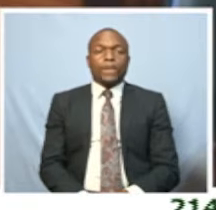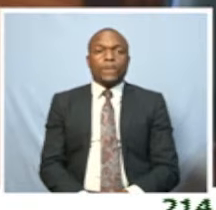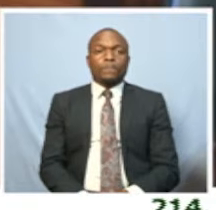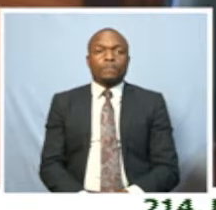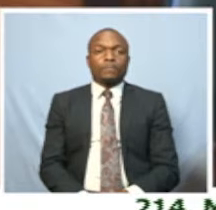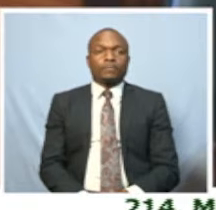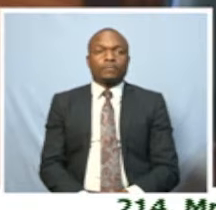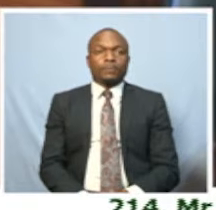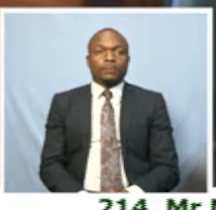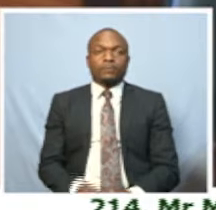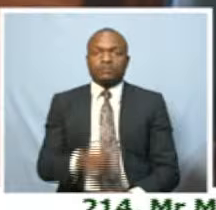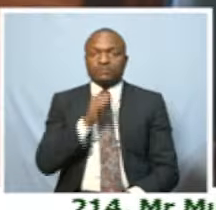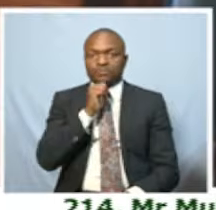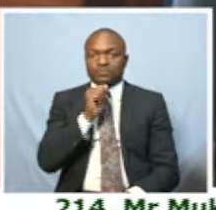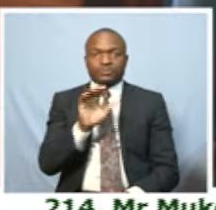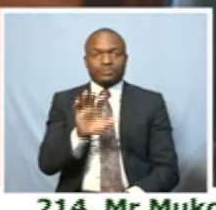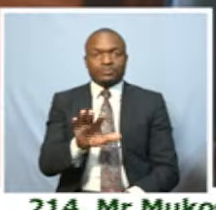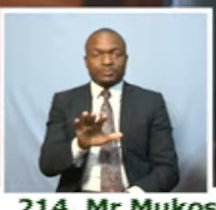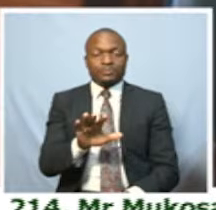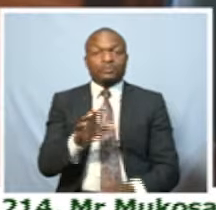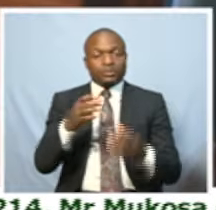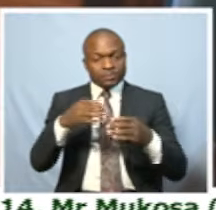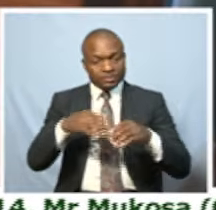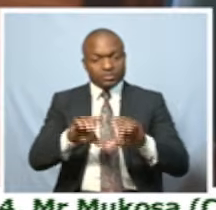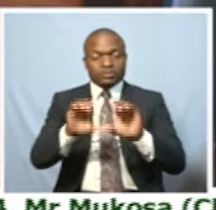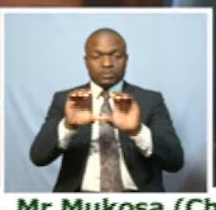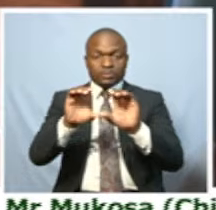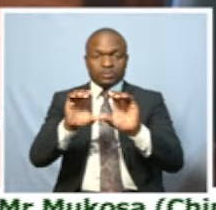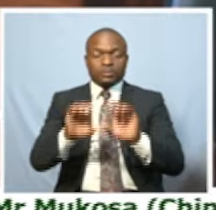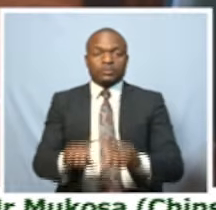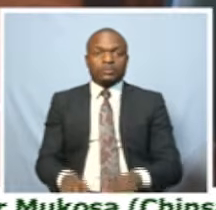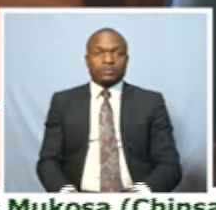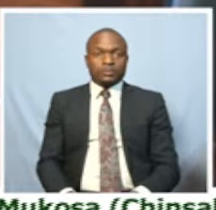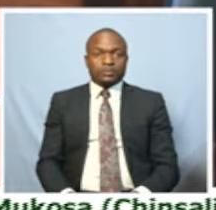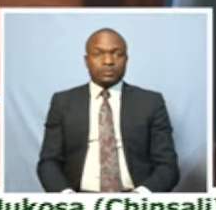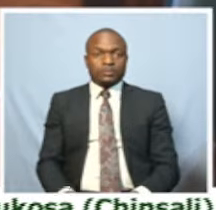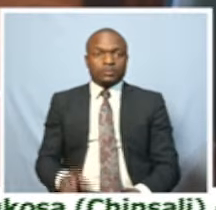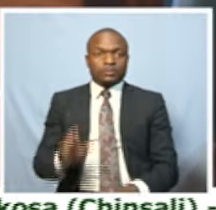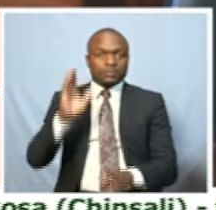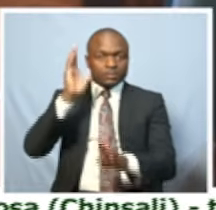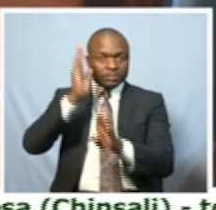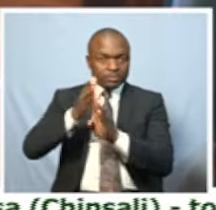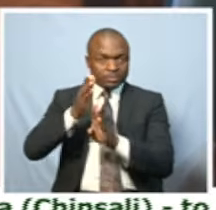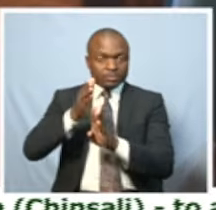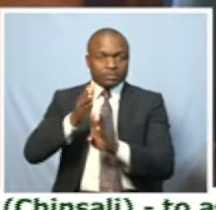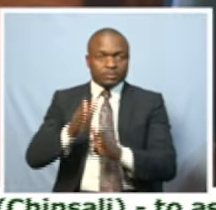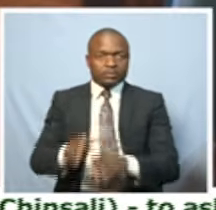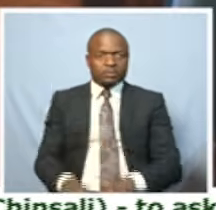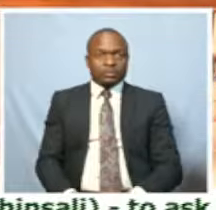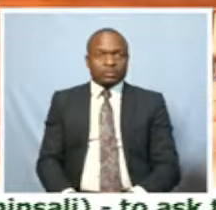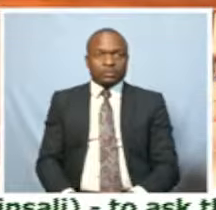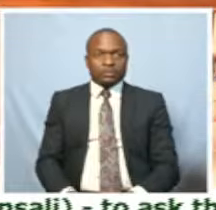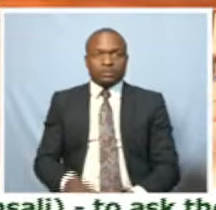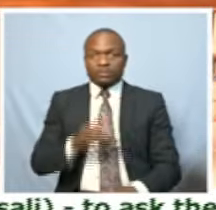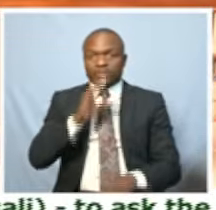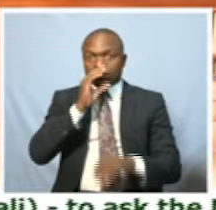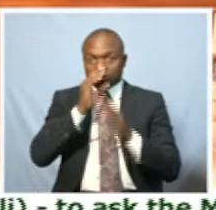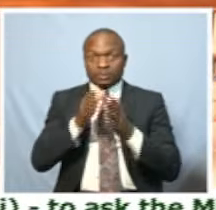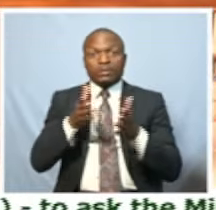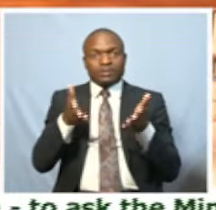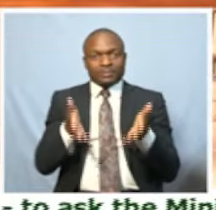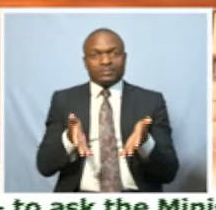Has gone. Let's make progress. It was a specified question. Mr. Speaker, I'm